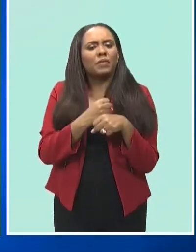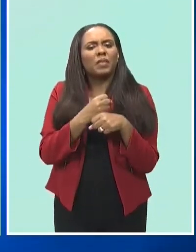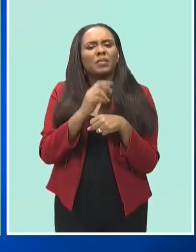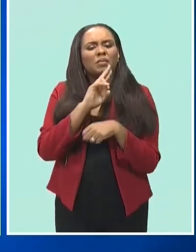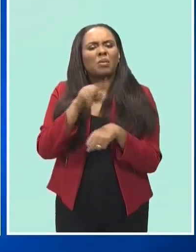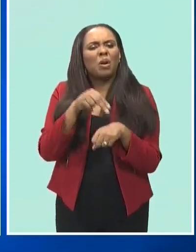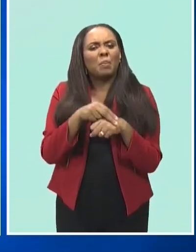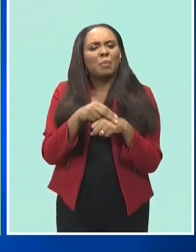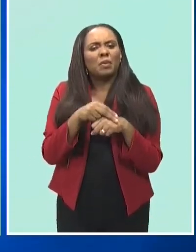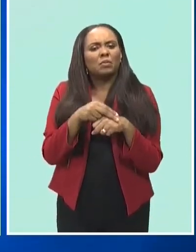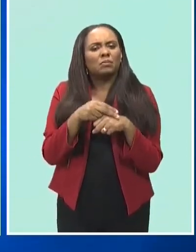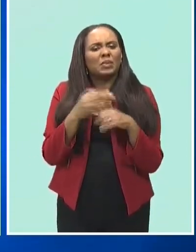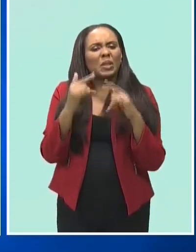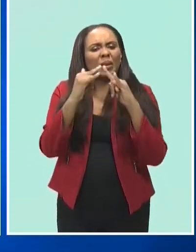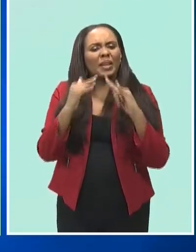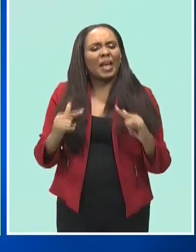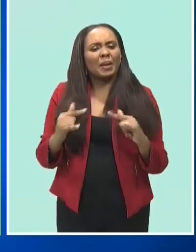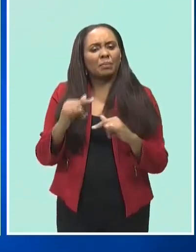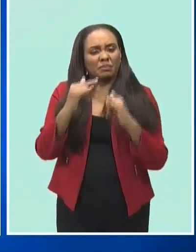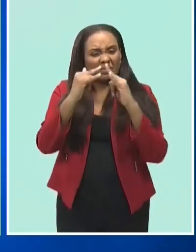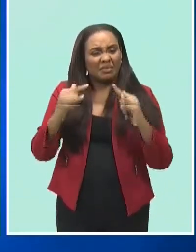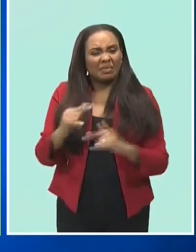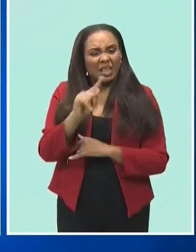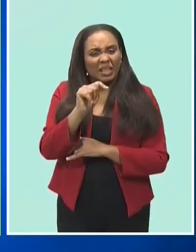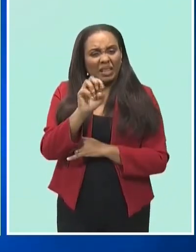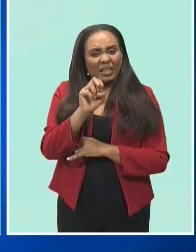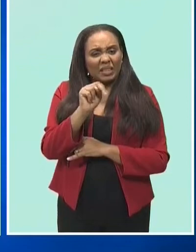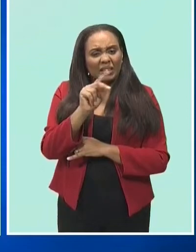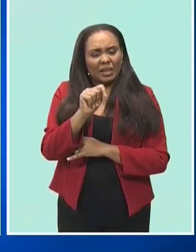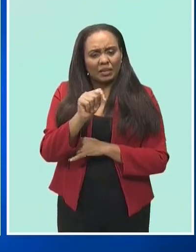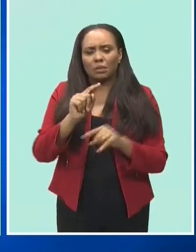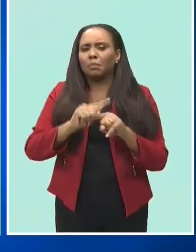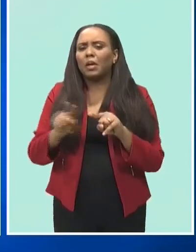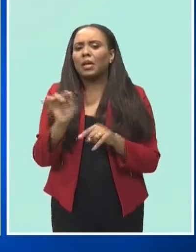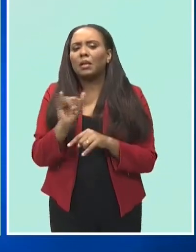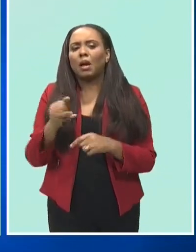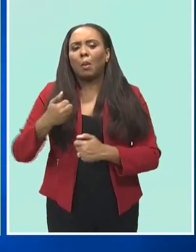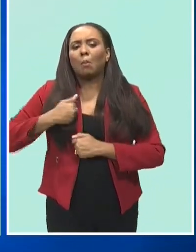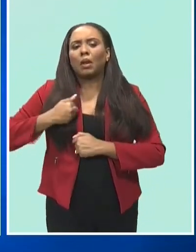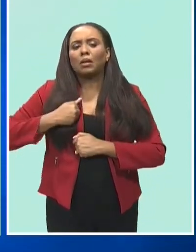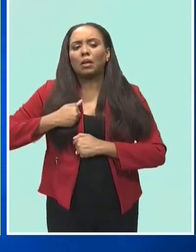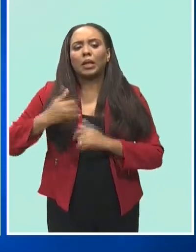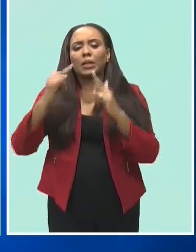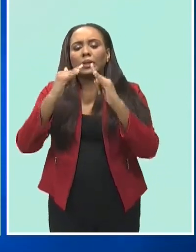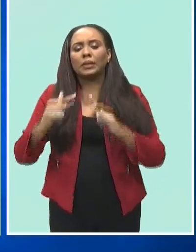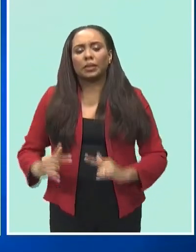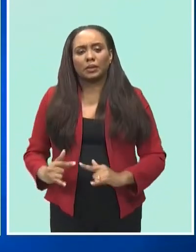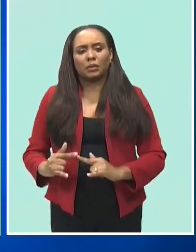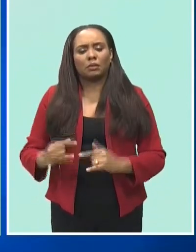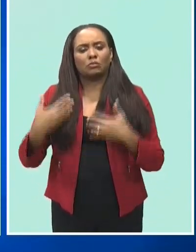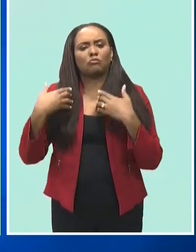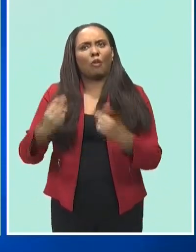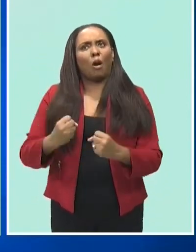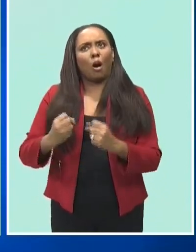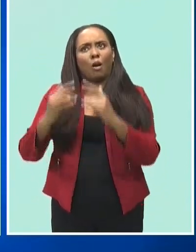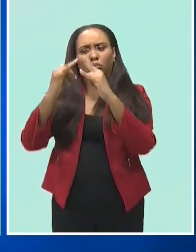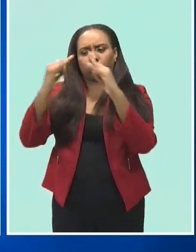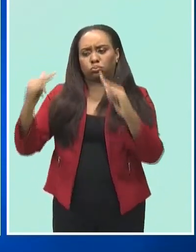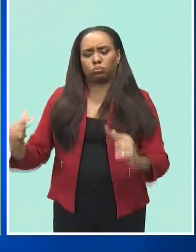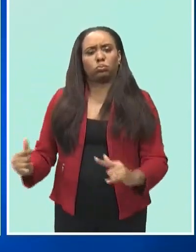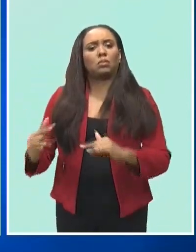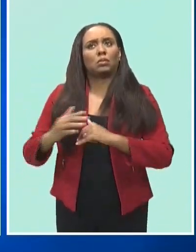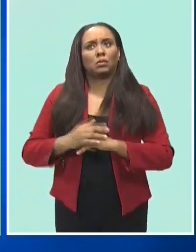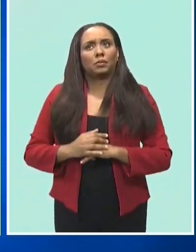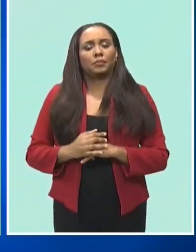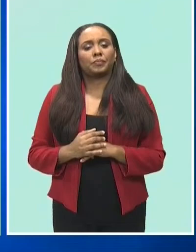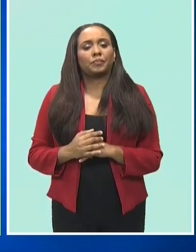made from polycarbon, which is used by militaries around the world and can last for many years. Officials from the Department of Lands and Survey and the Department of